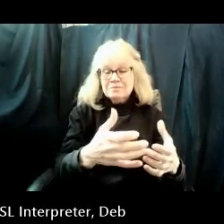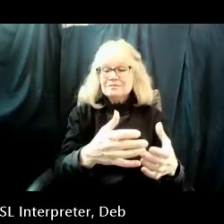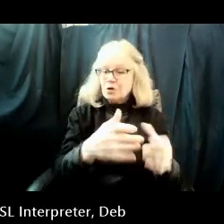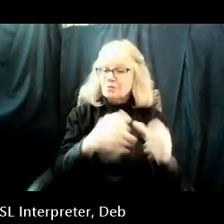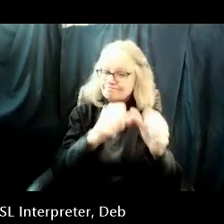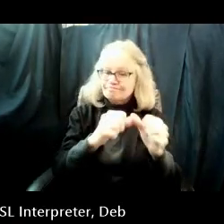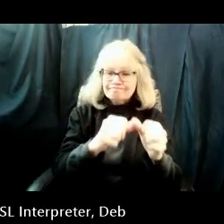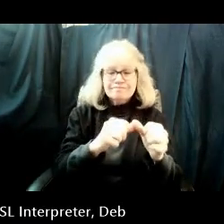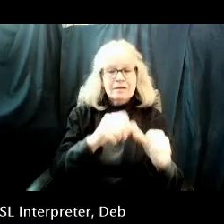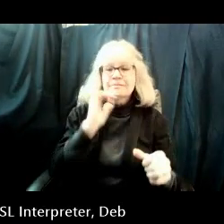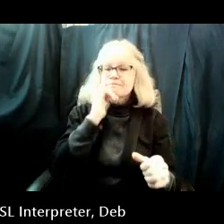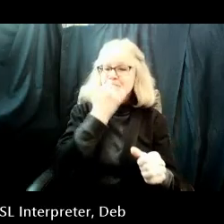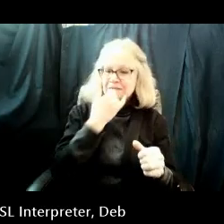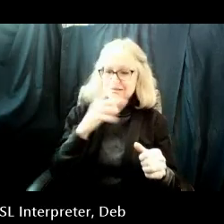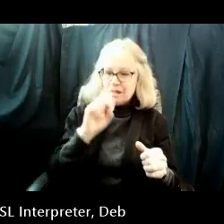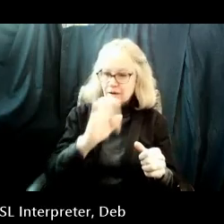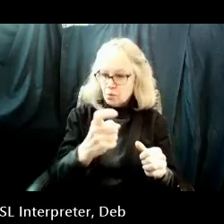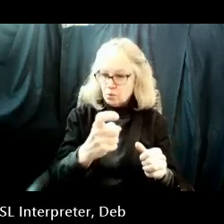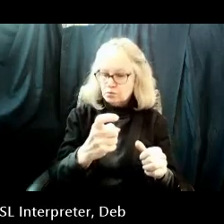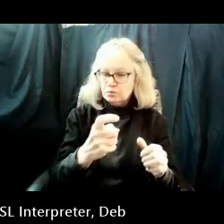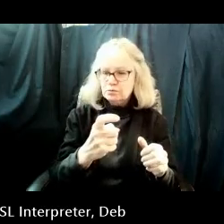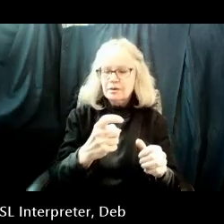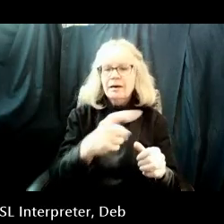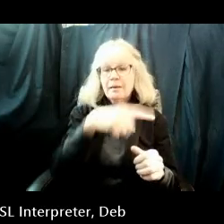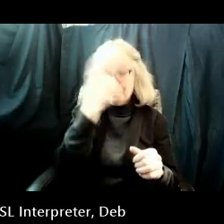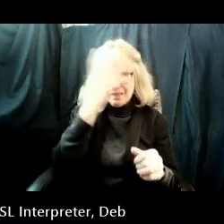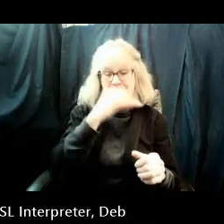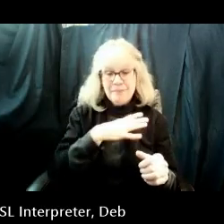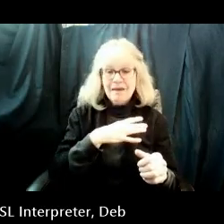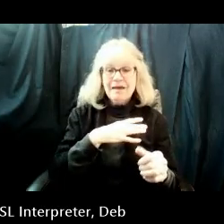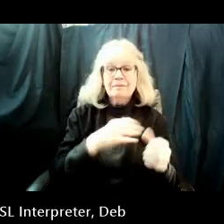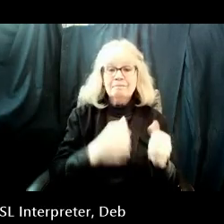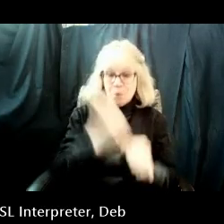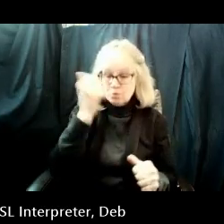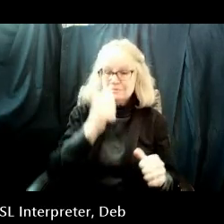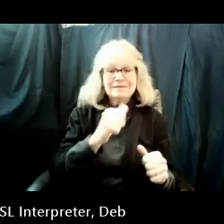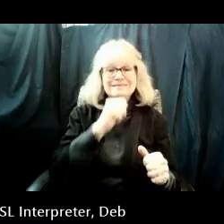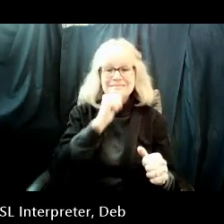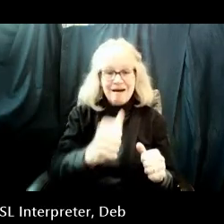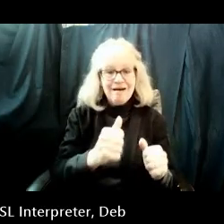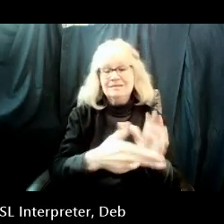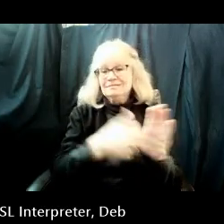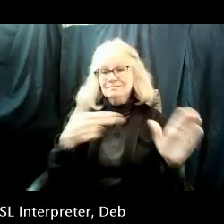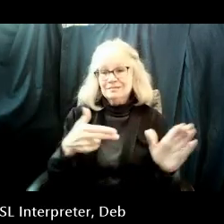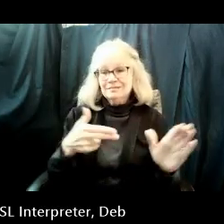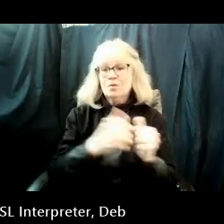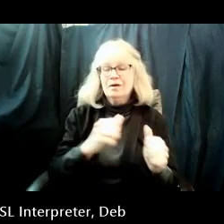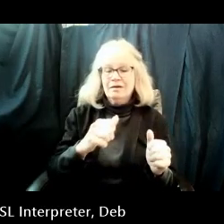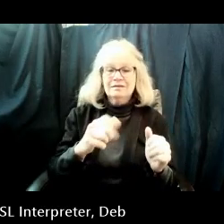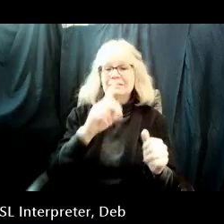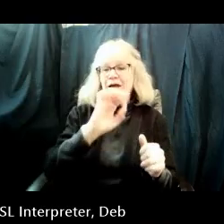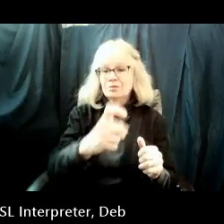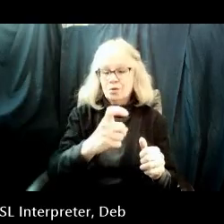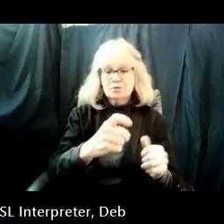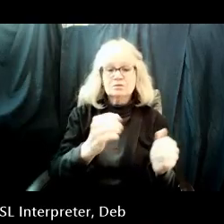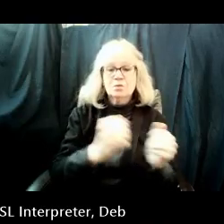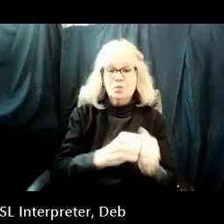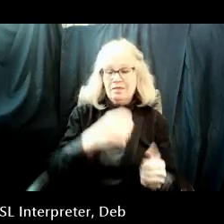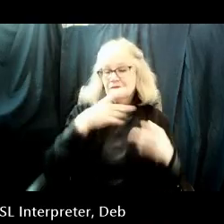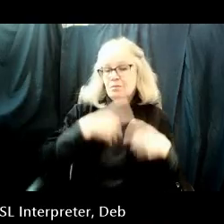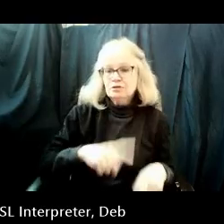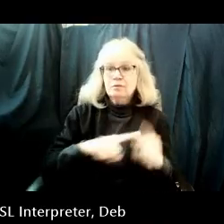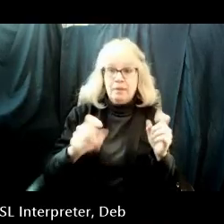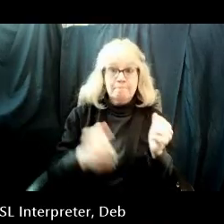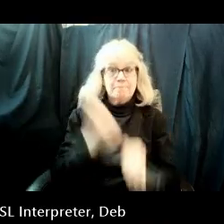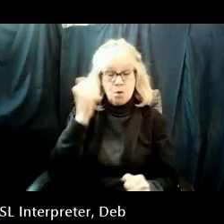Black men in particular are significantly less likely to be diagnosed with depression and more likely to be diagnosed with things like schizophrenia or other psychotic